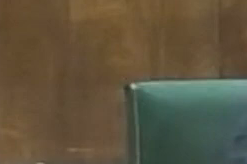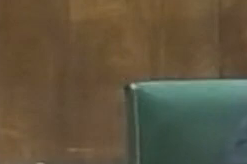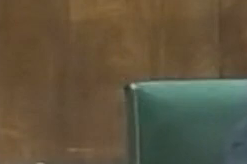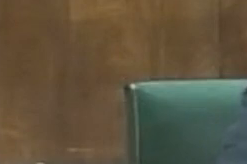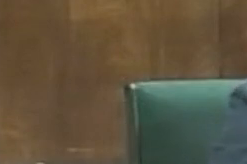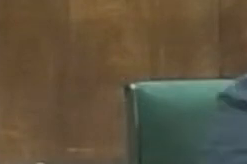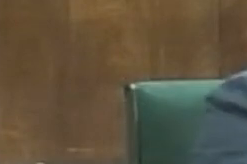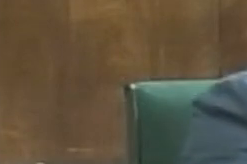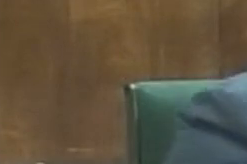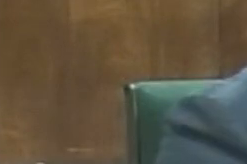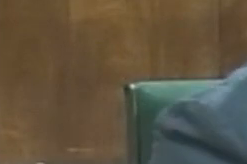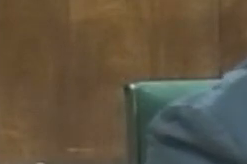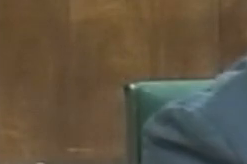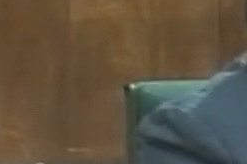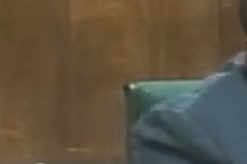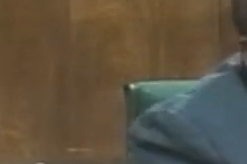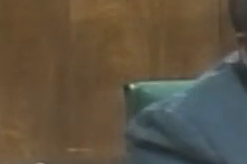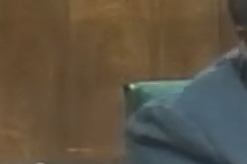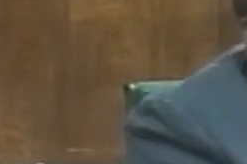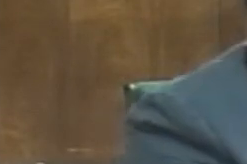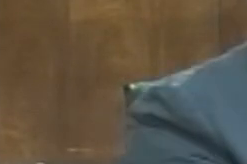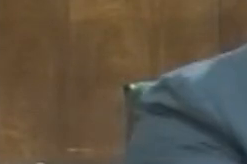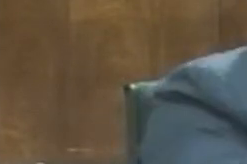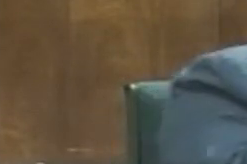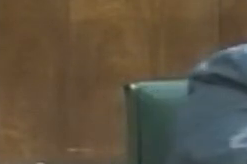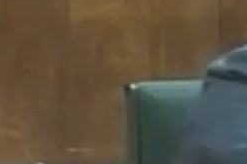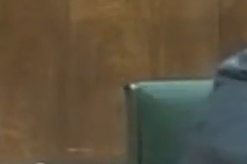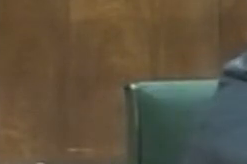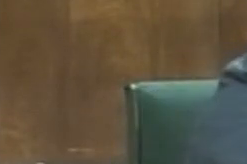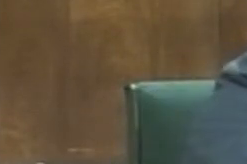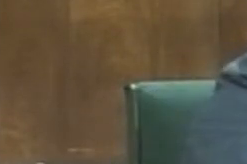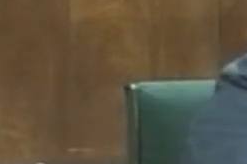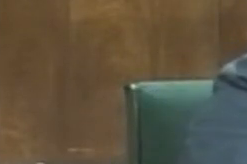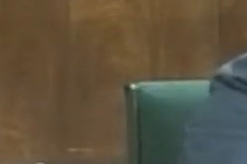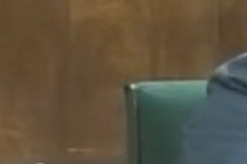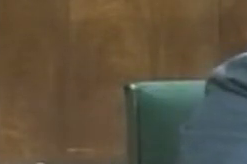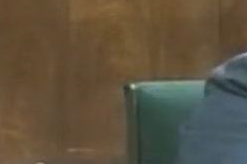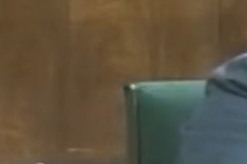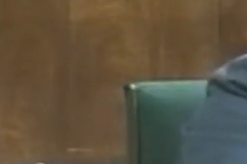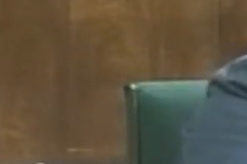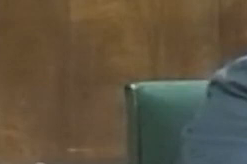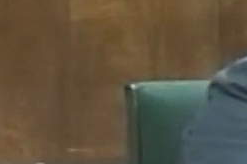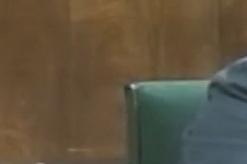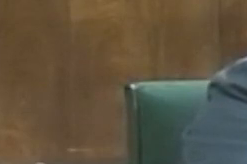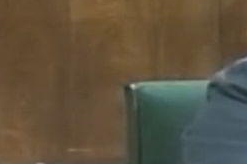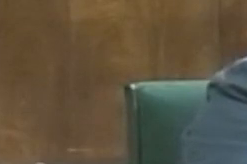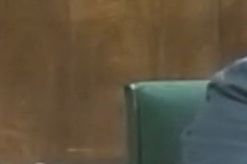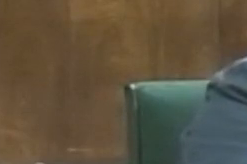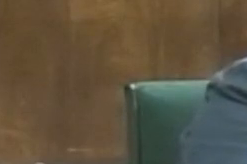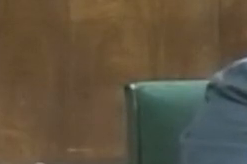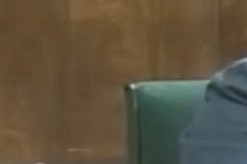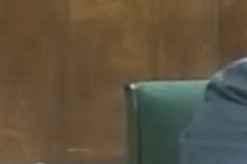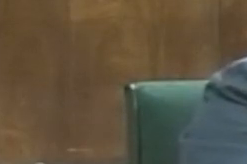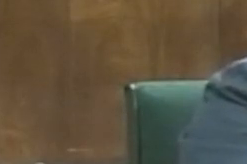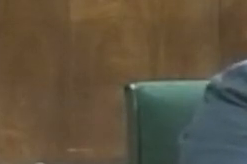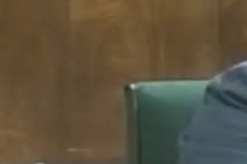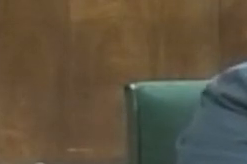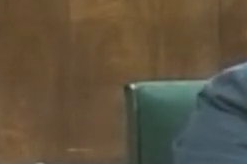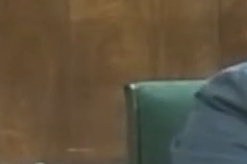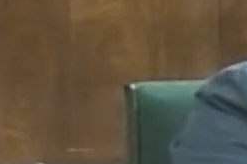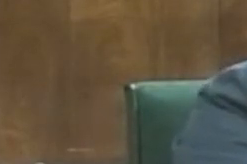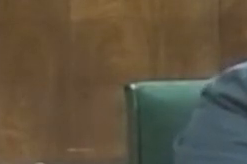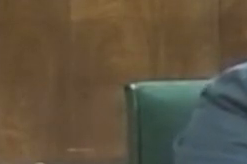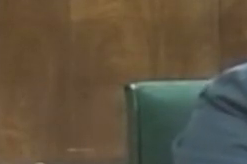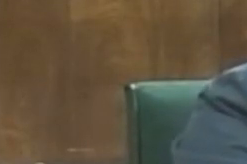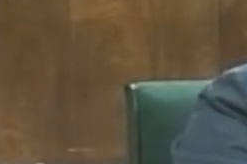I don't know what it was that led to the minister saying that he was going to pass legislation to